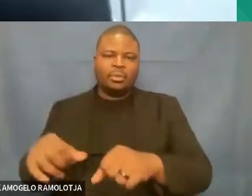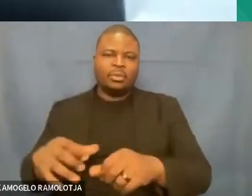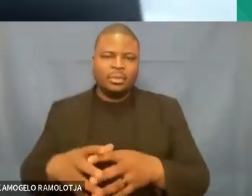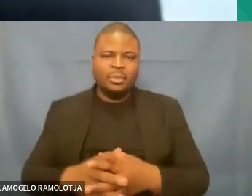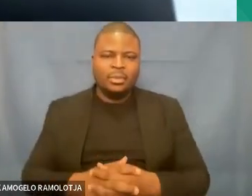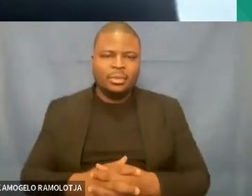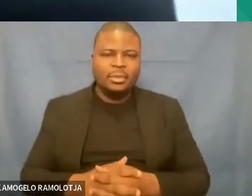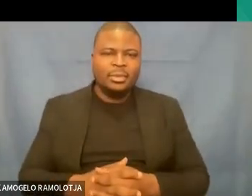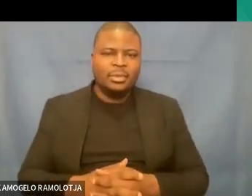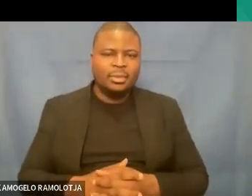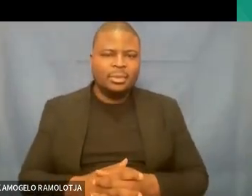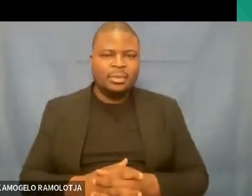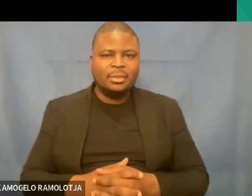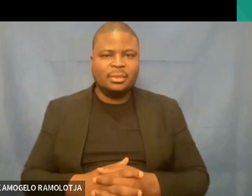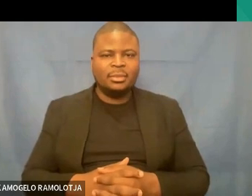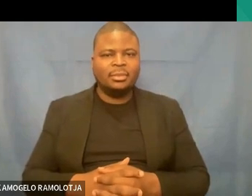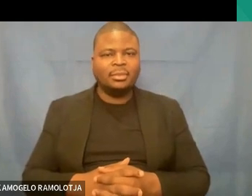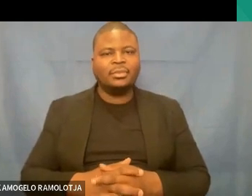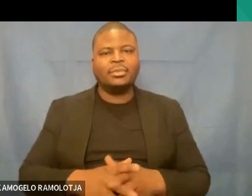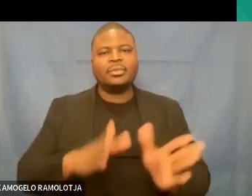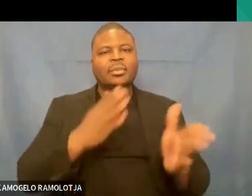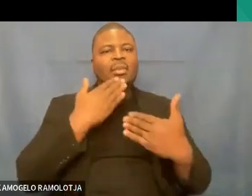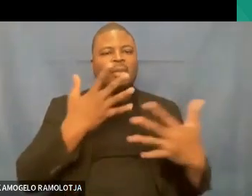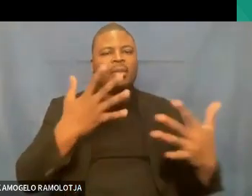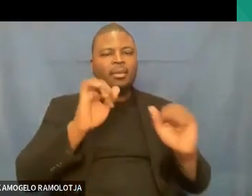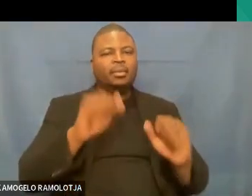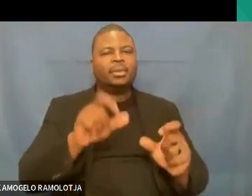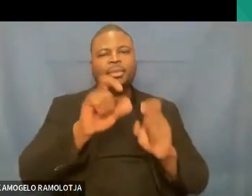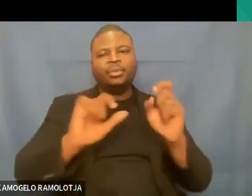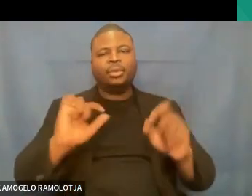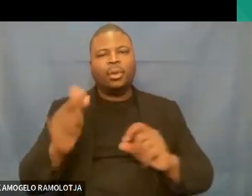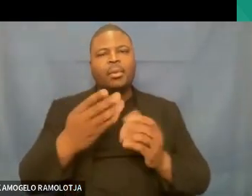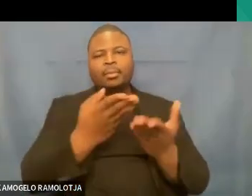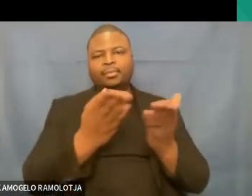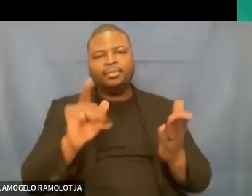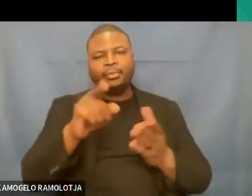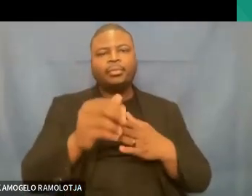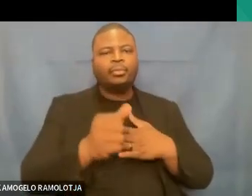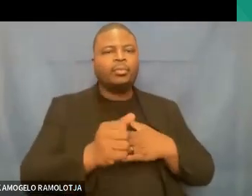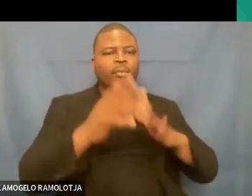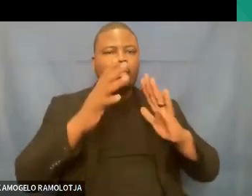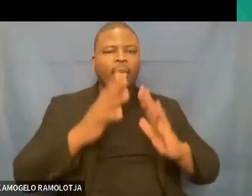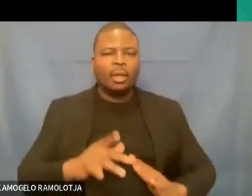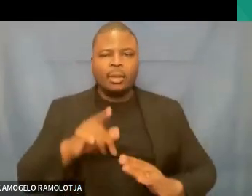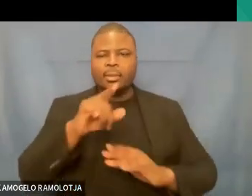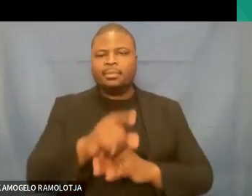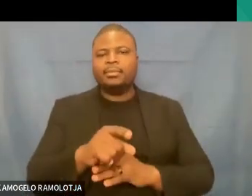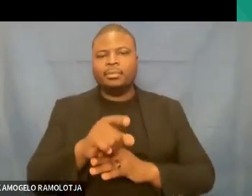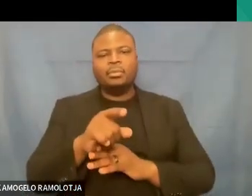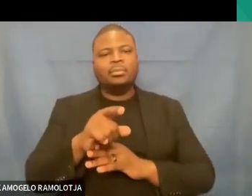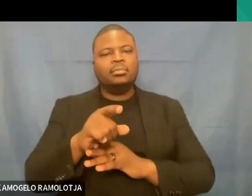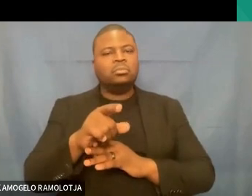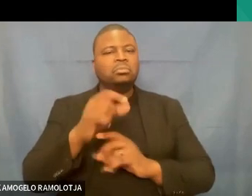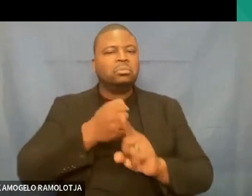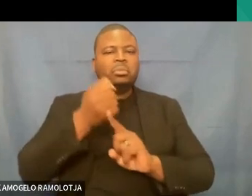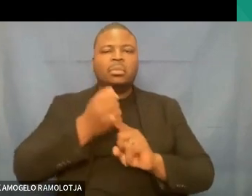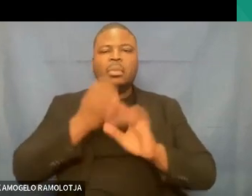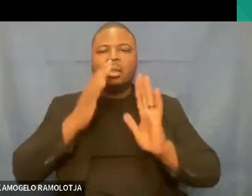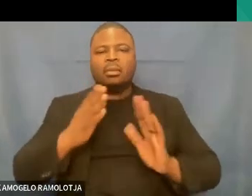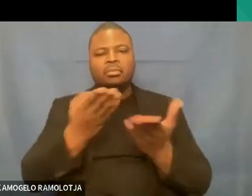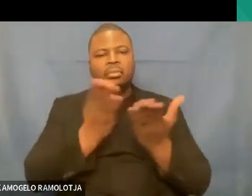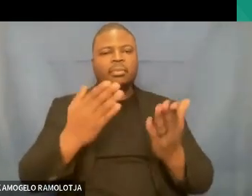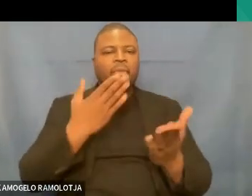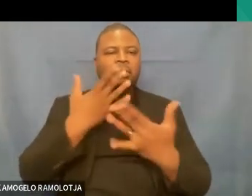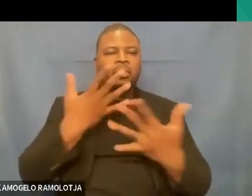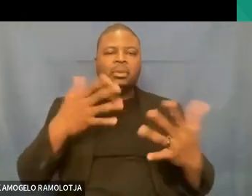Thank you so much. Good day, colleagues, stakeholders, leaders, comrades. I appreciate the